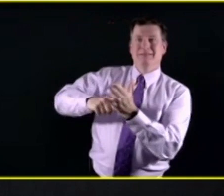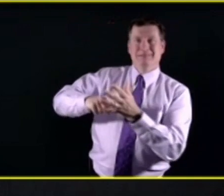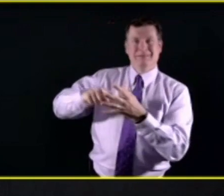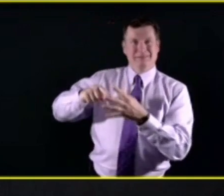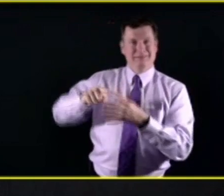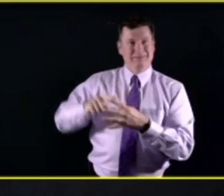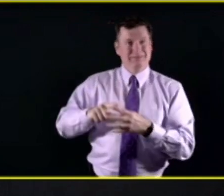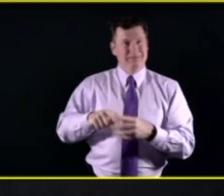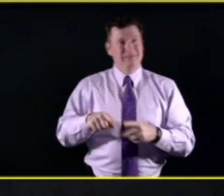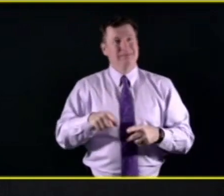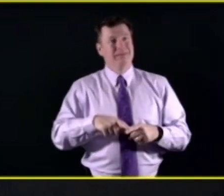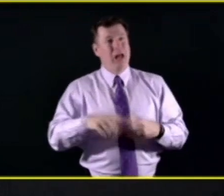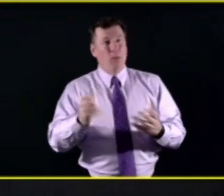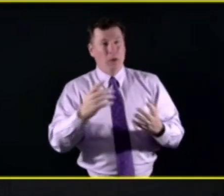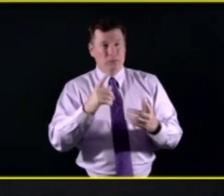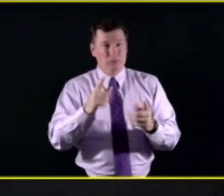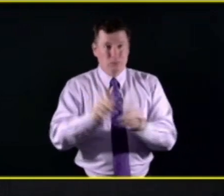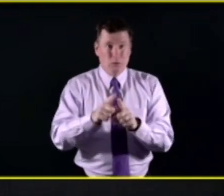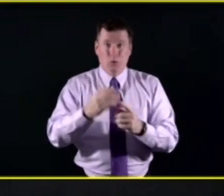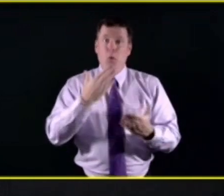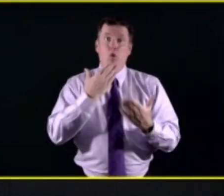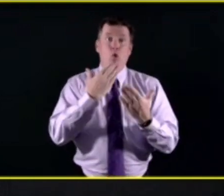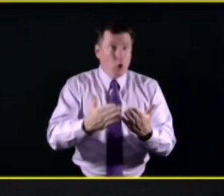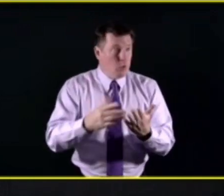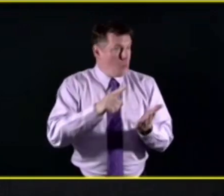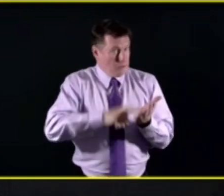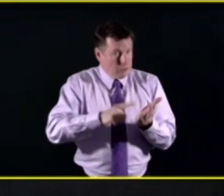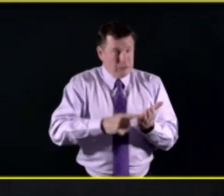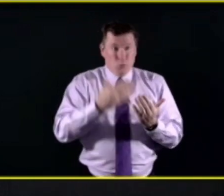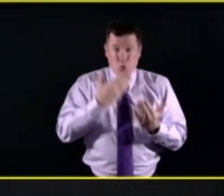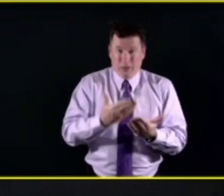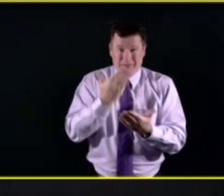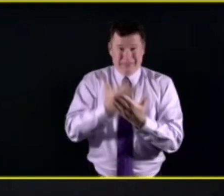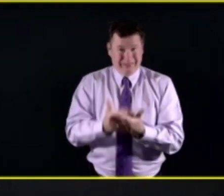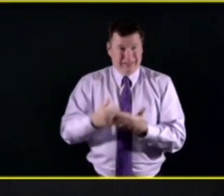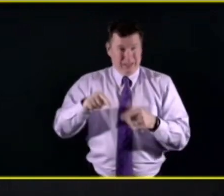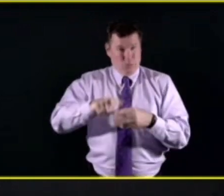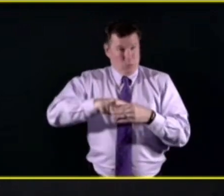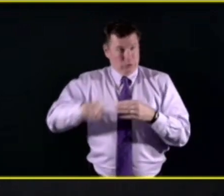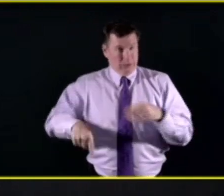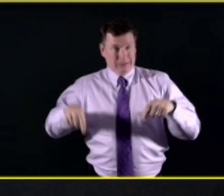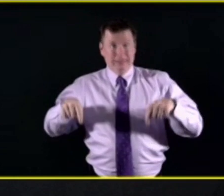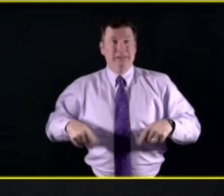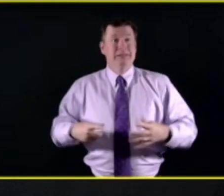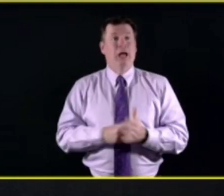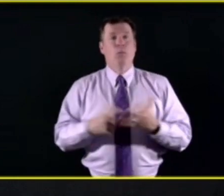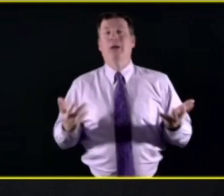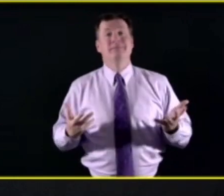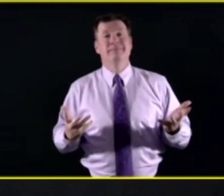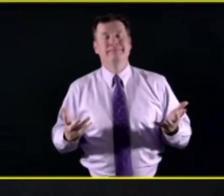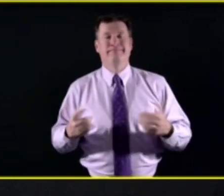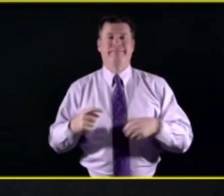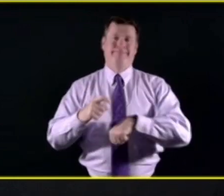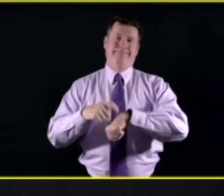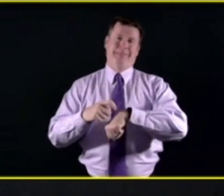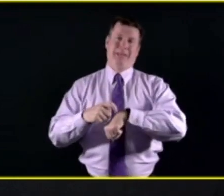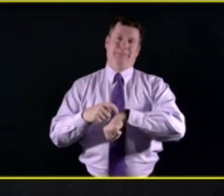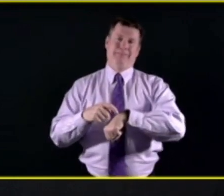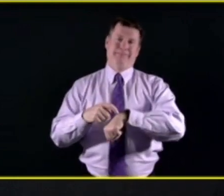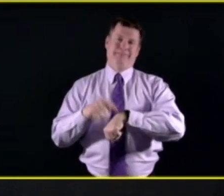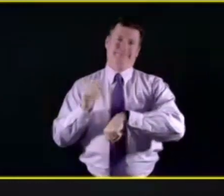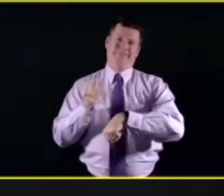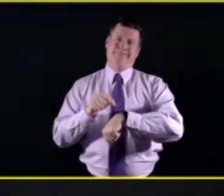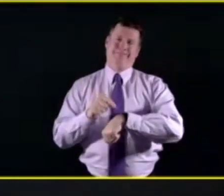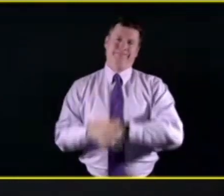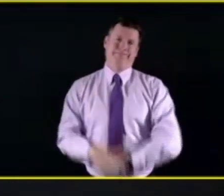while this is very promising and certainly a very important step in the right direction, we still need to find that patience that we need